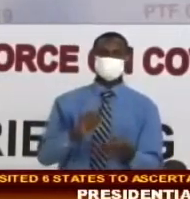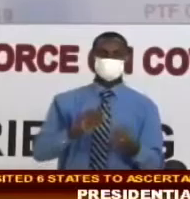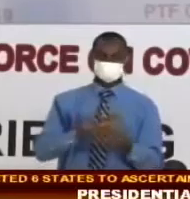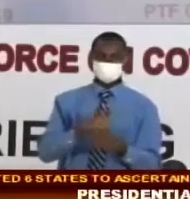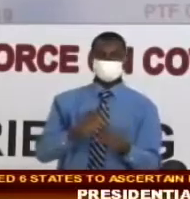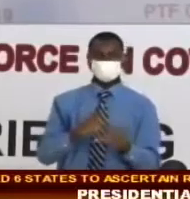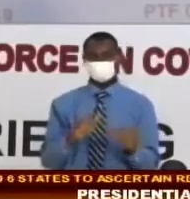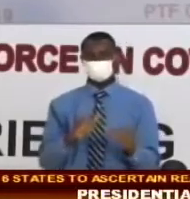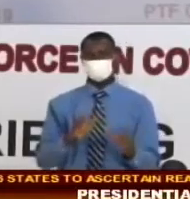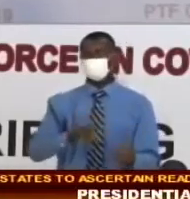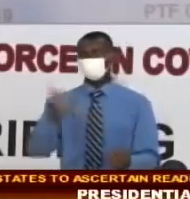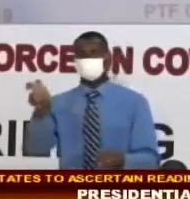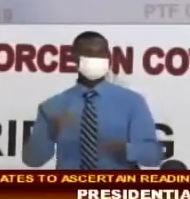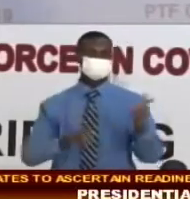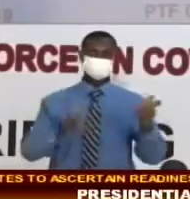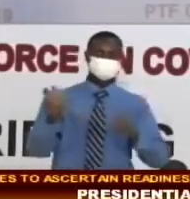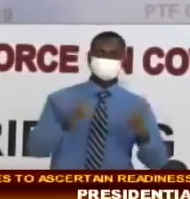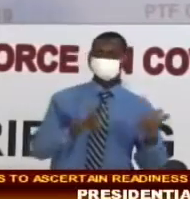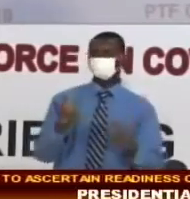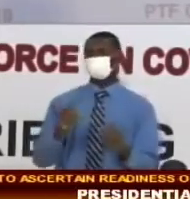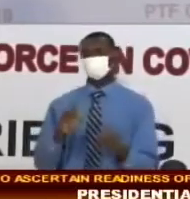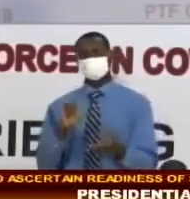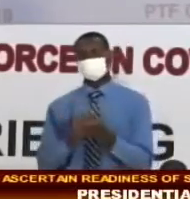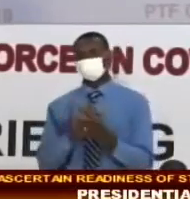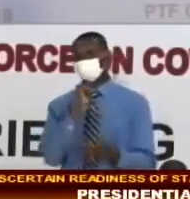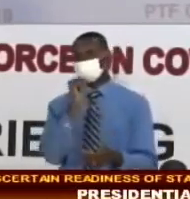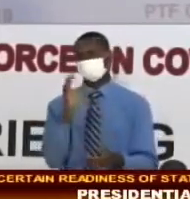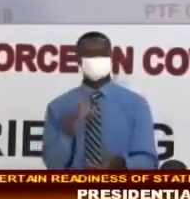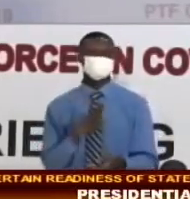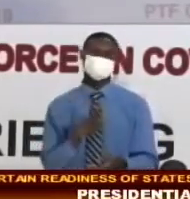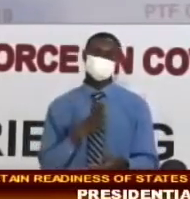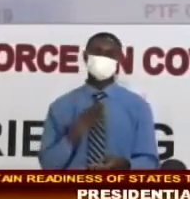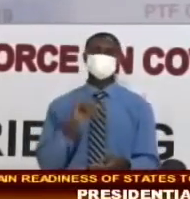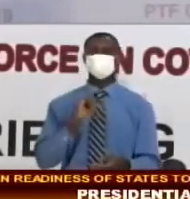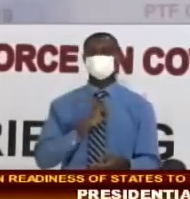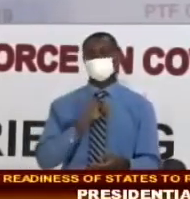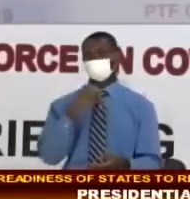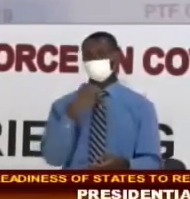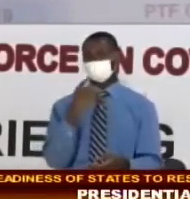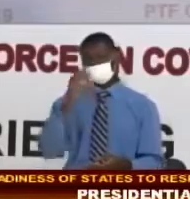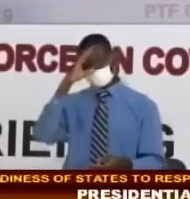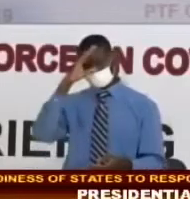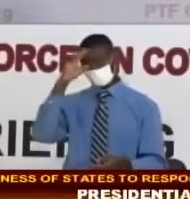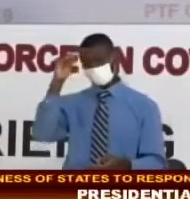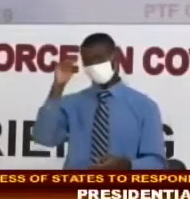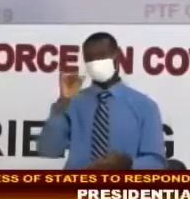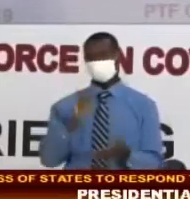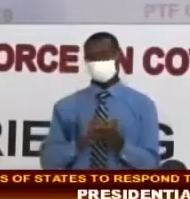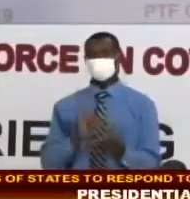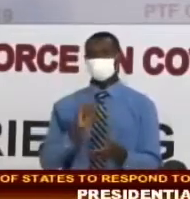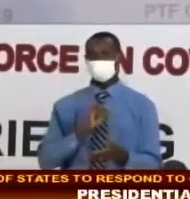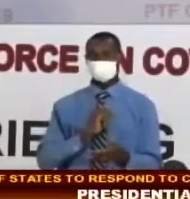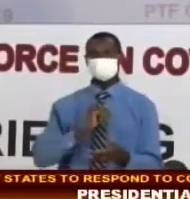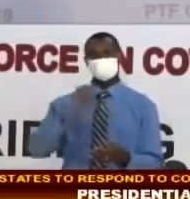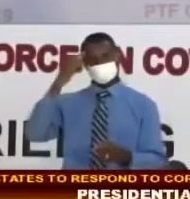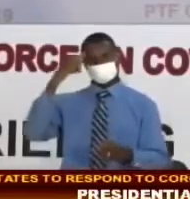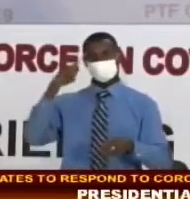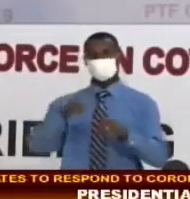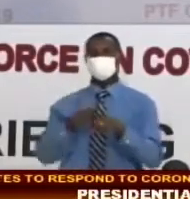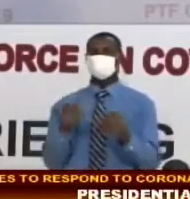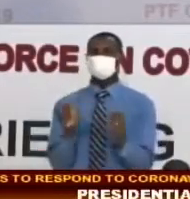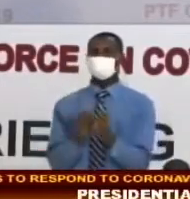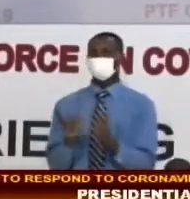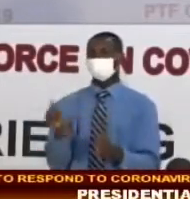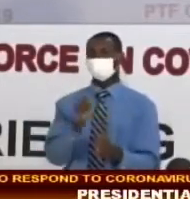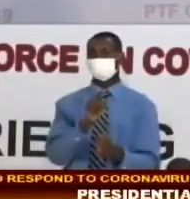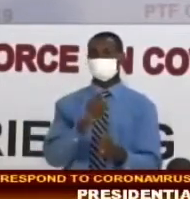running around isn't okay. So I said to the gentleman that I agree with you. However, trust me,